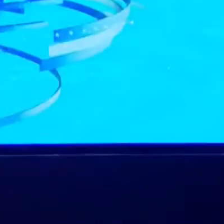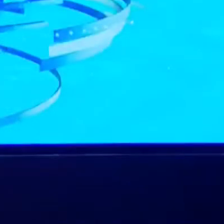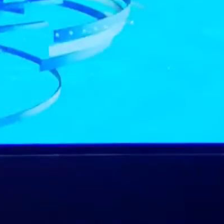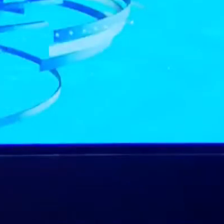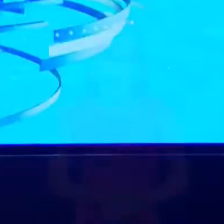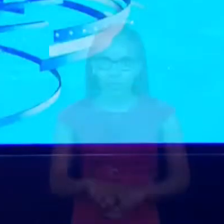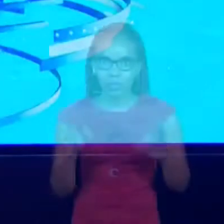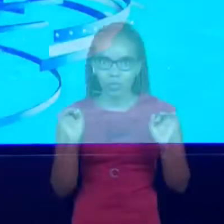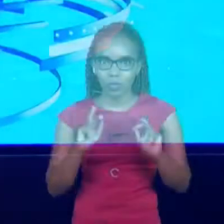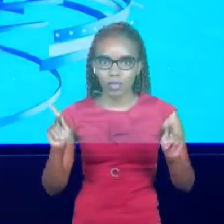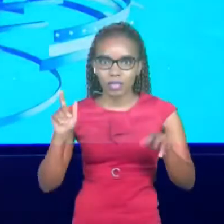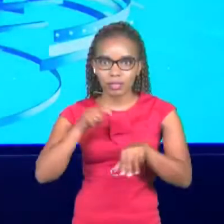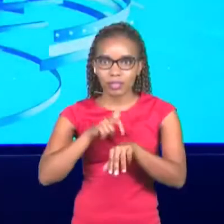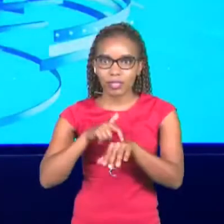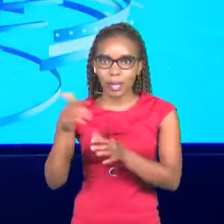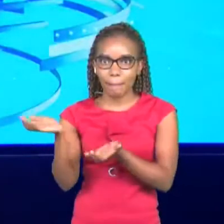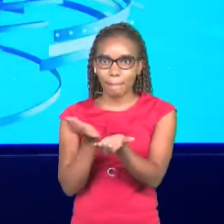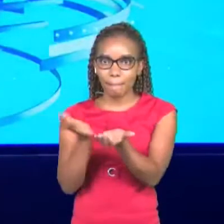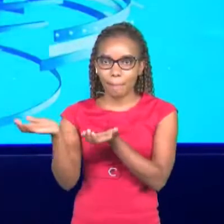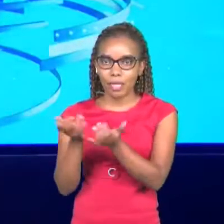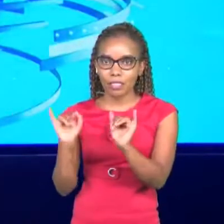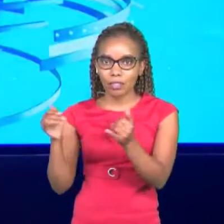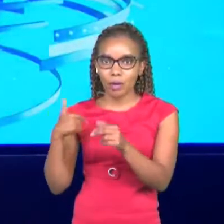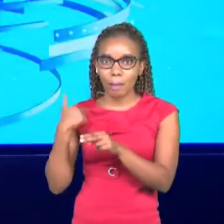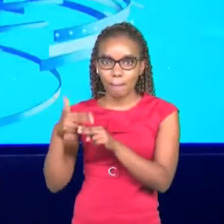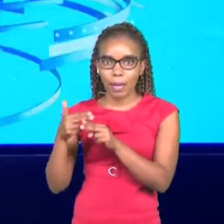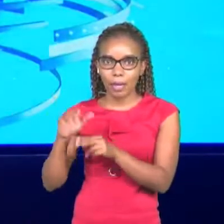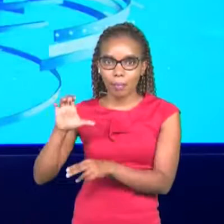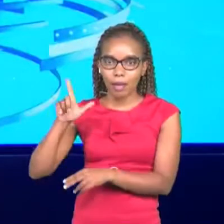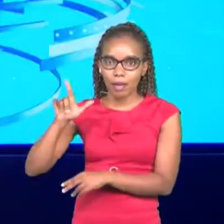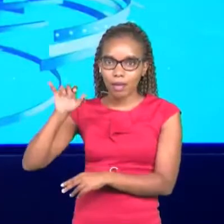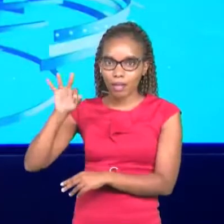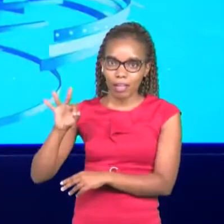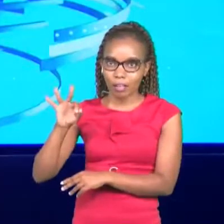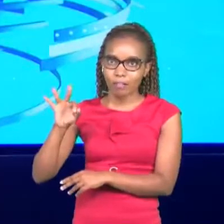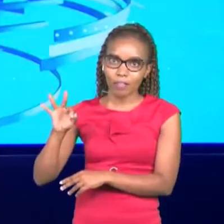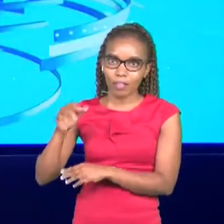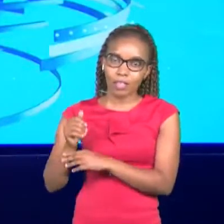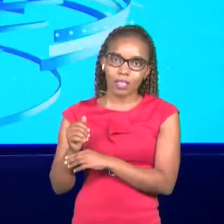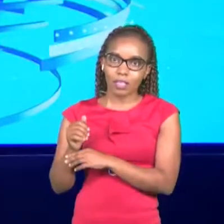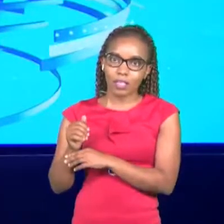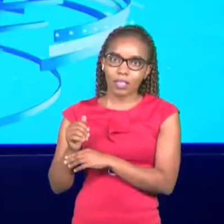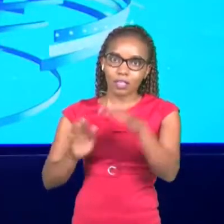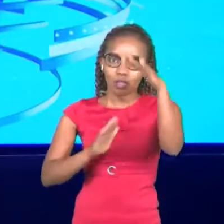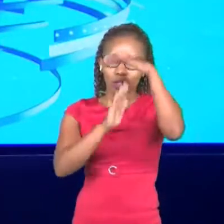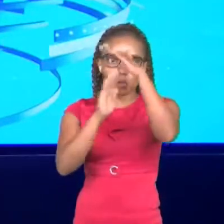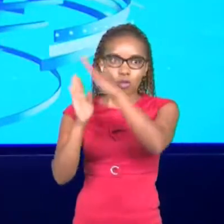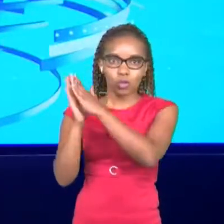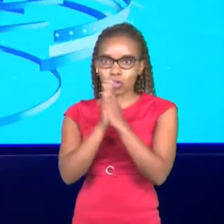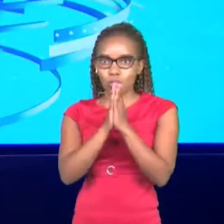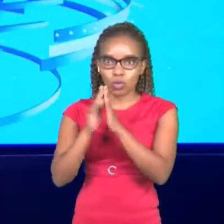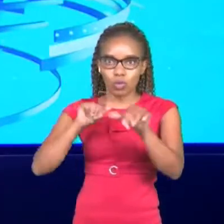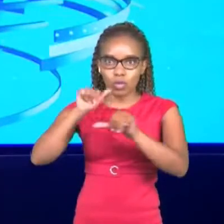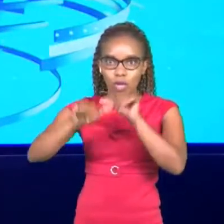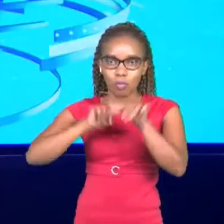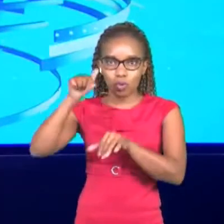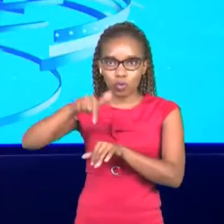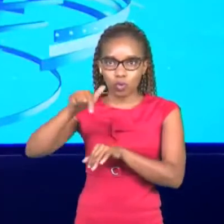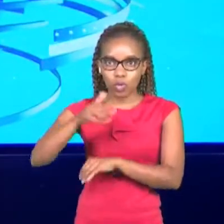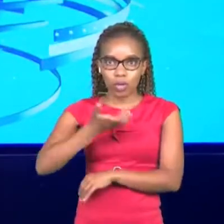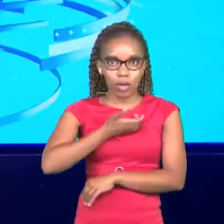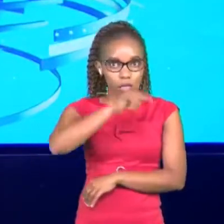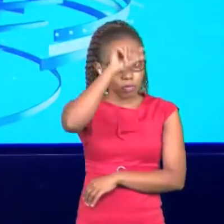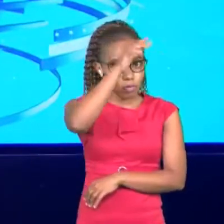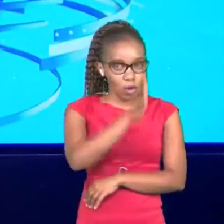All right, it's time for business. My name is Clifford Ndobi. Let's get all the top stories making headlines today. The Council of Governors